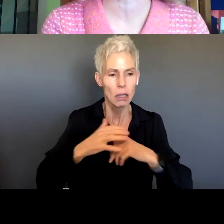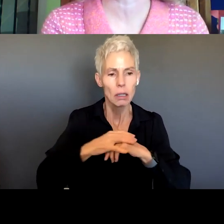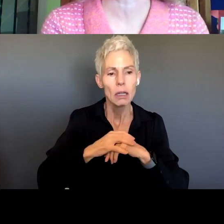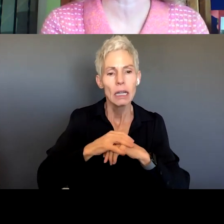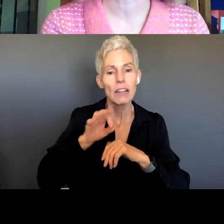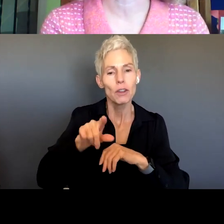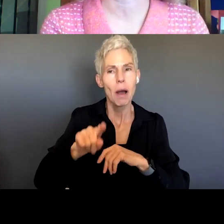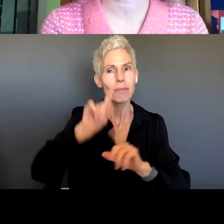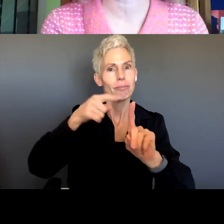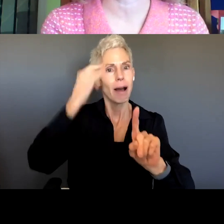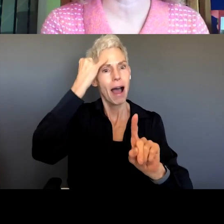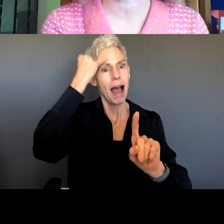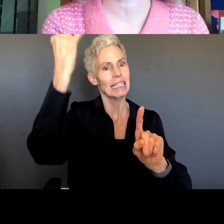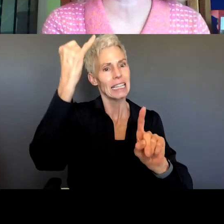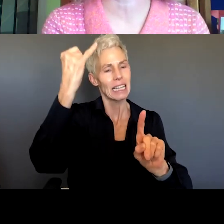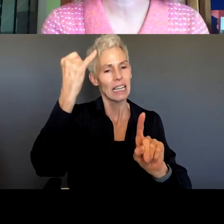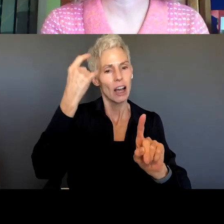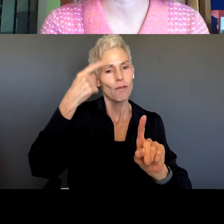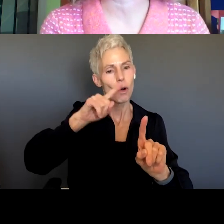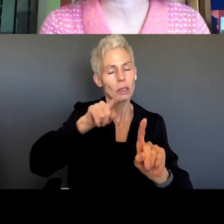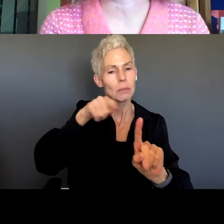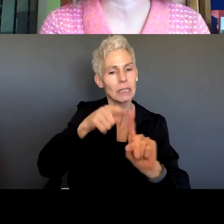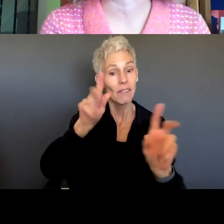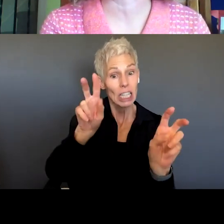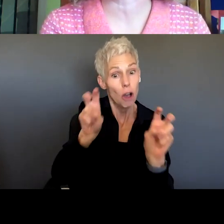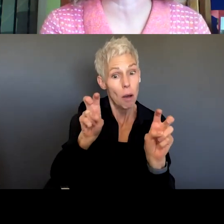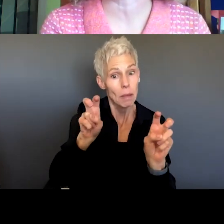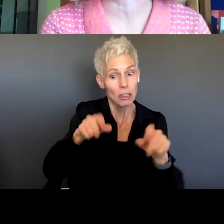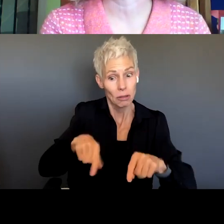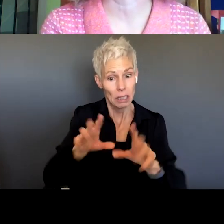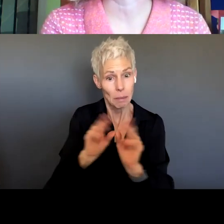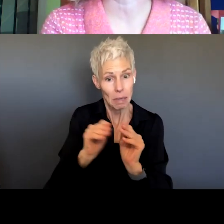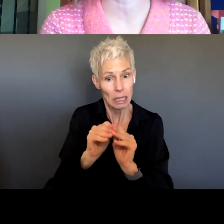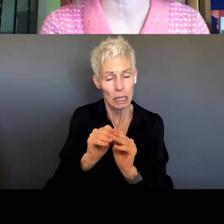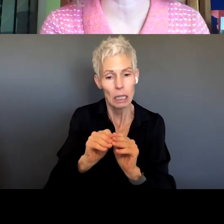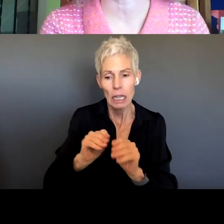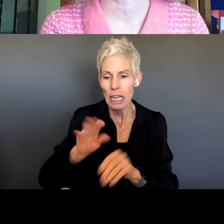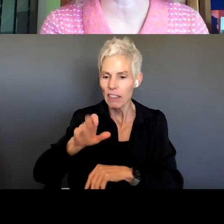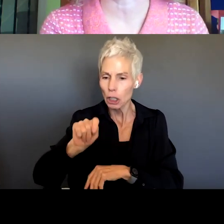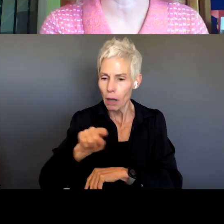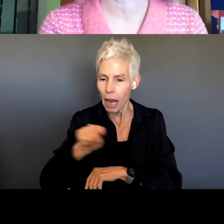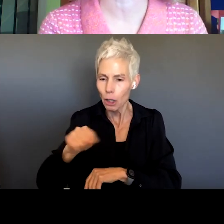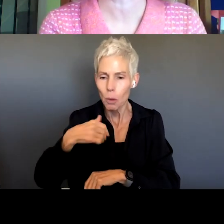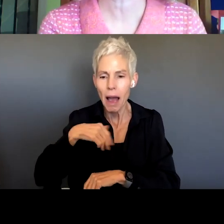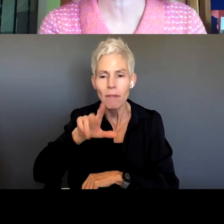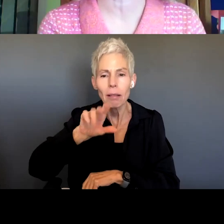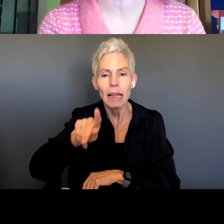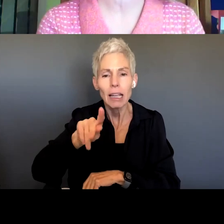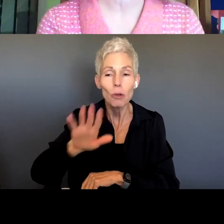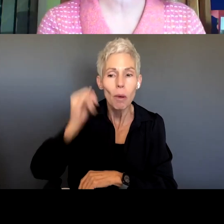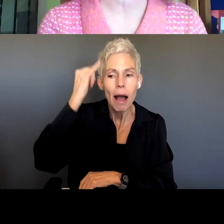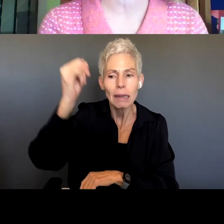an idea for a Crisis Jam topic, in the chat is a link to submit your idea.